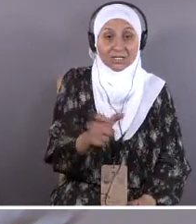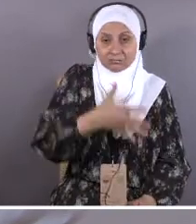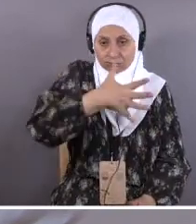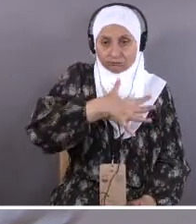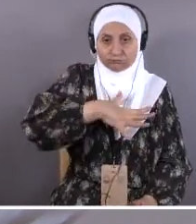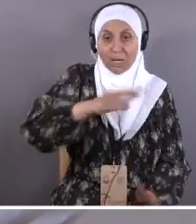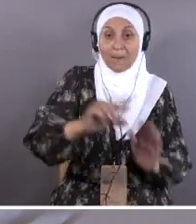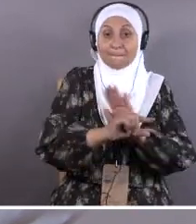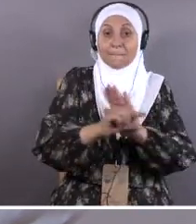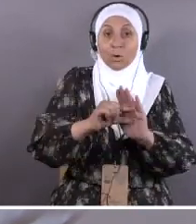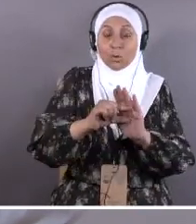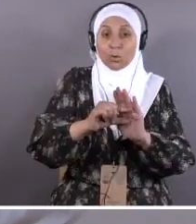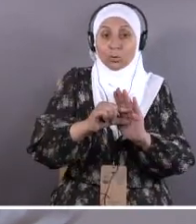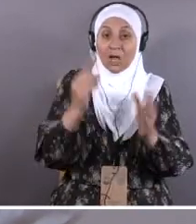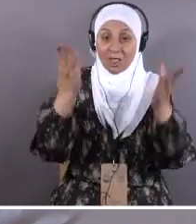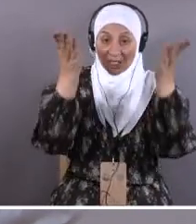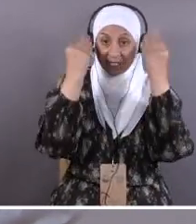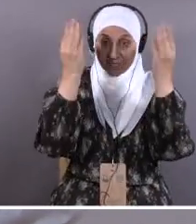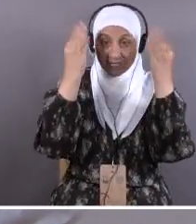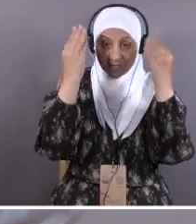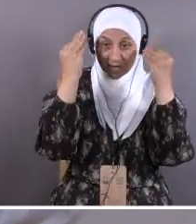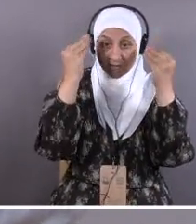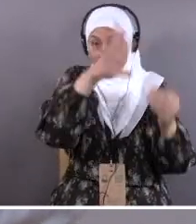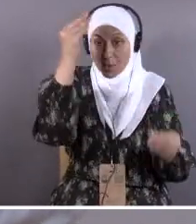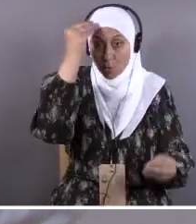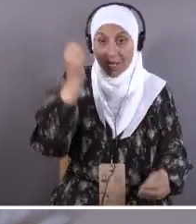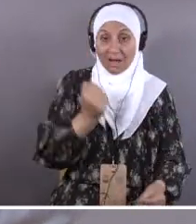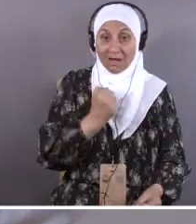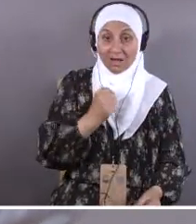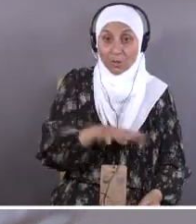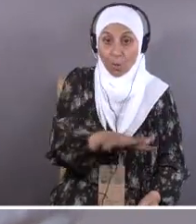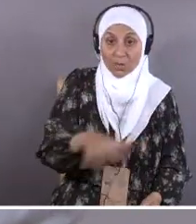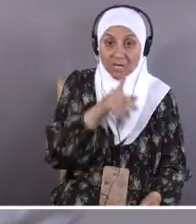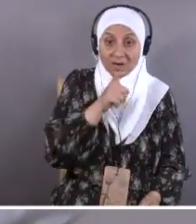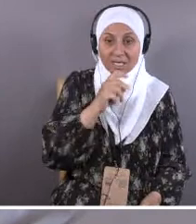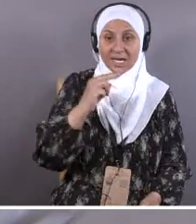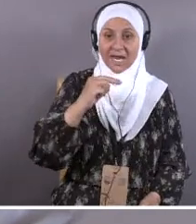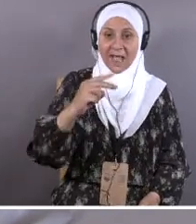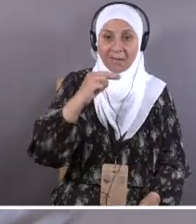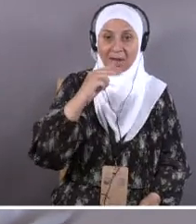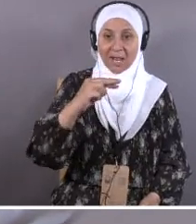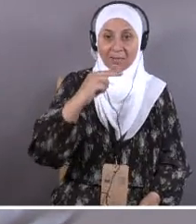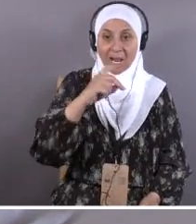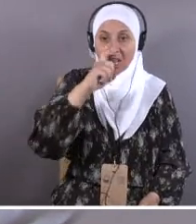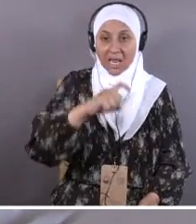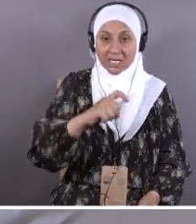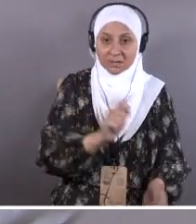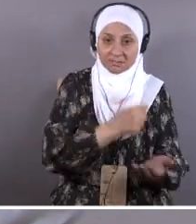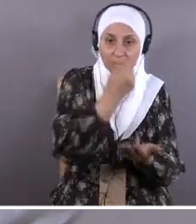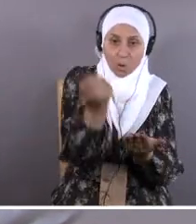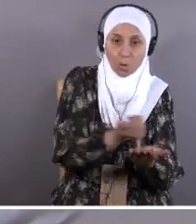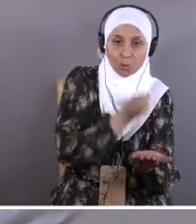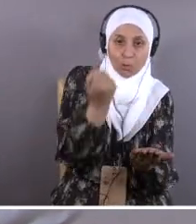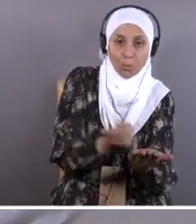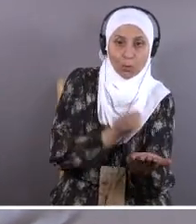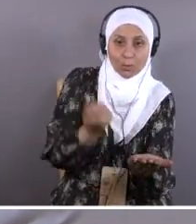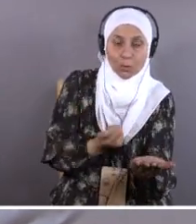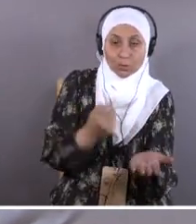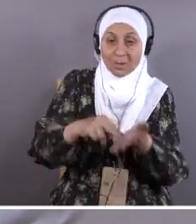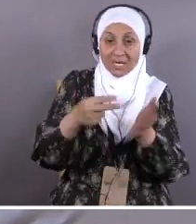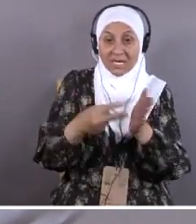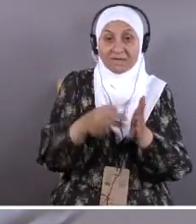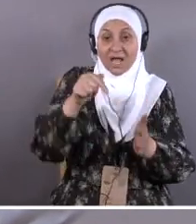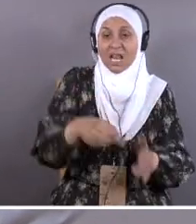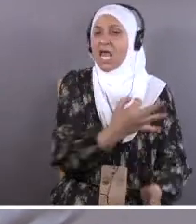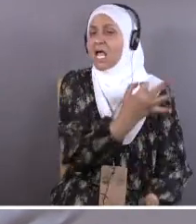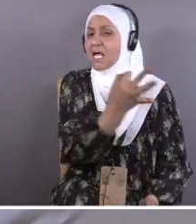had a dear guest who talked about local culture, and he talked about oral